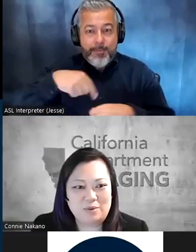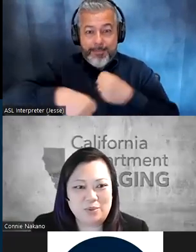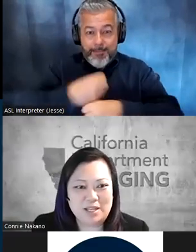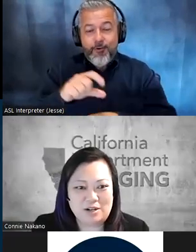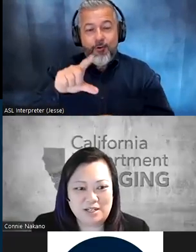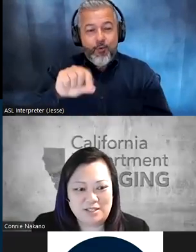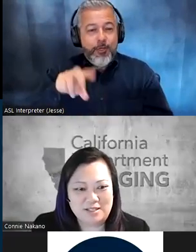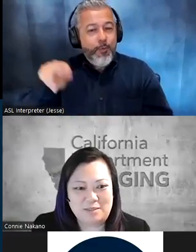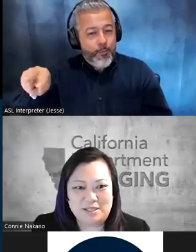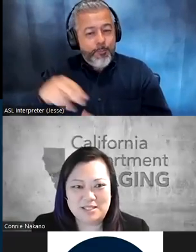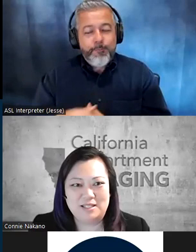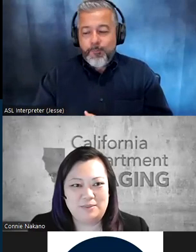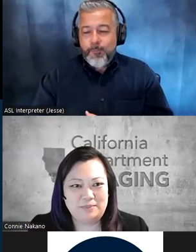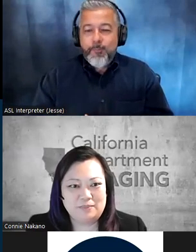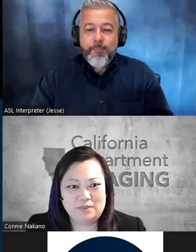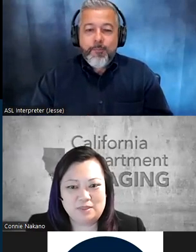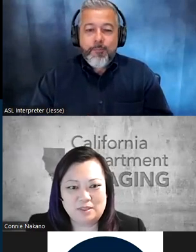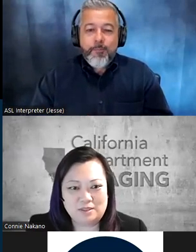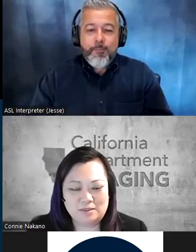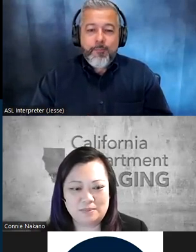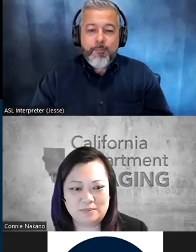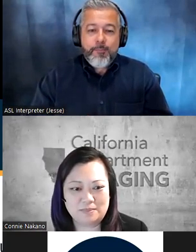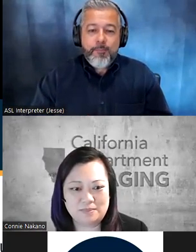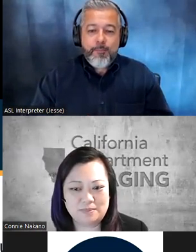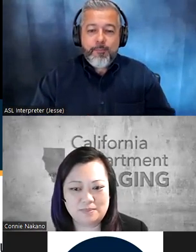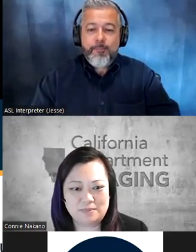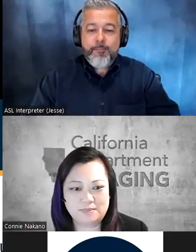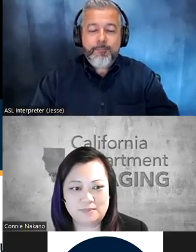just before we get started, next slide, please.